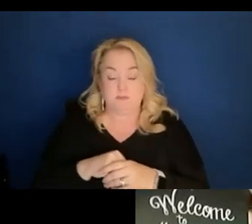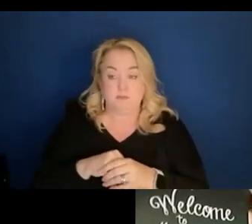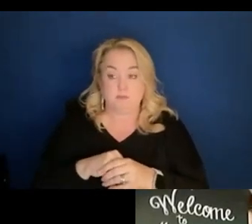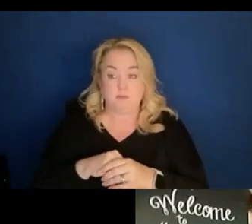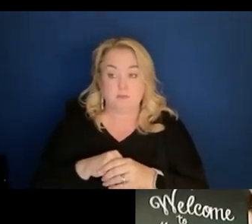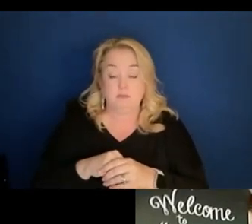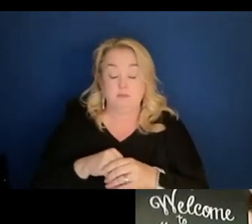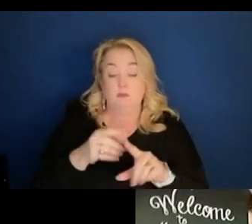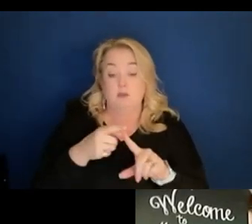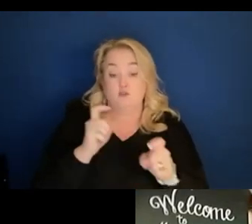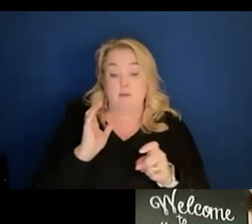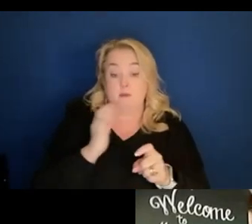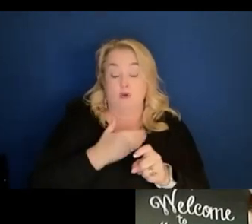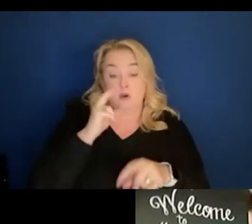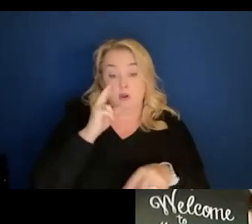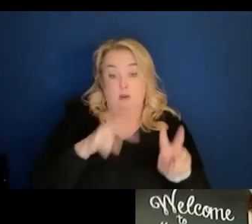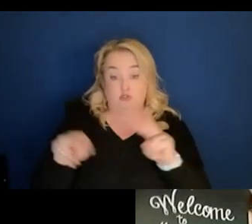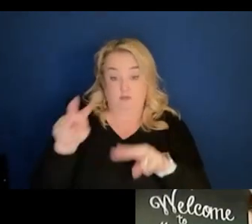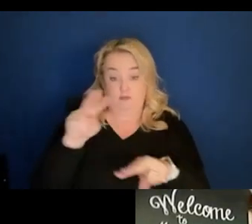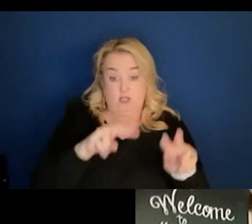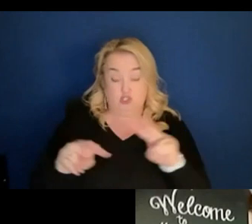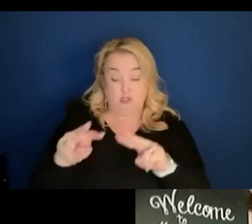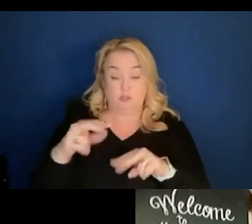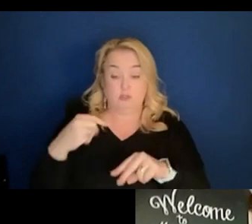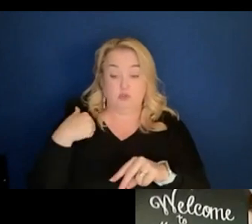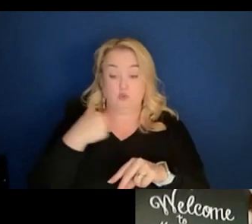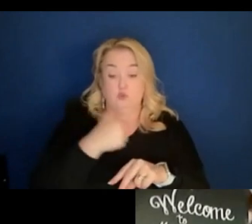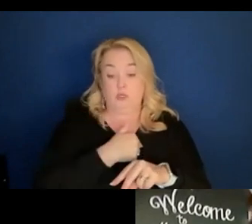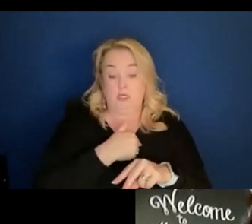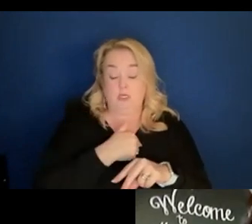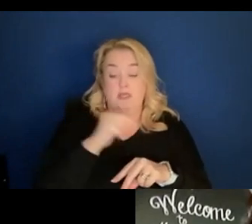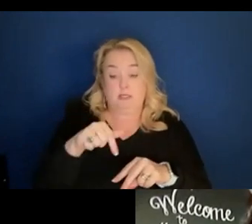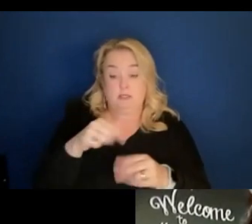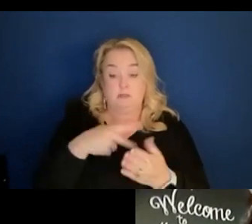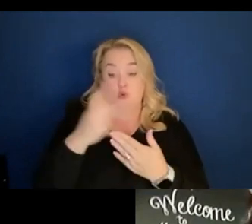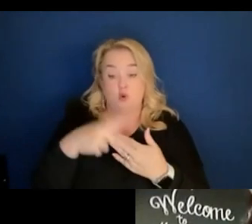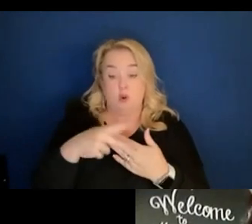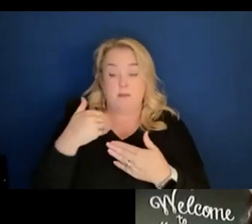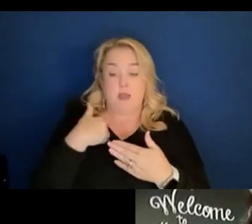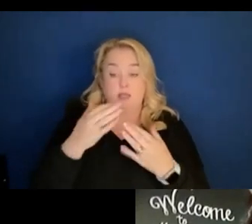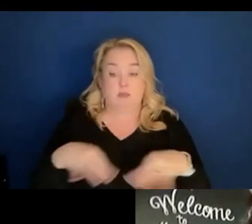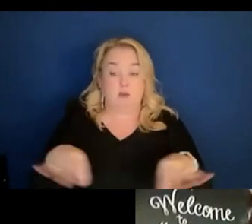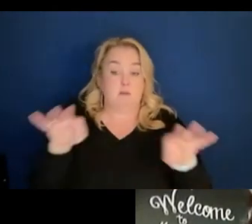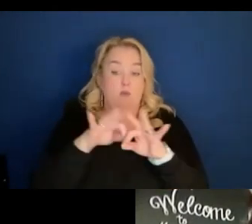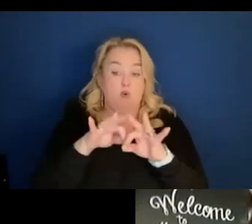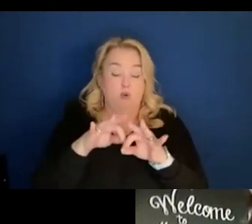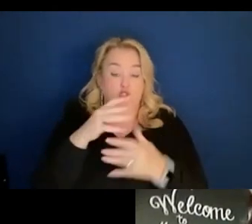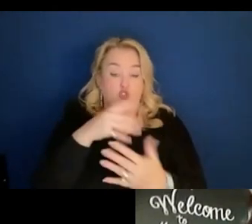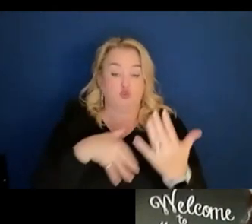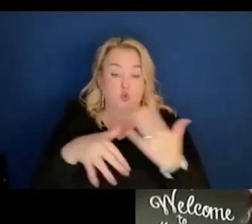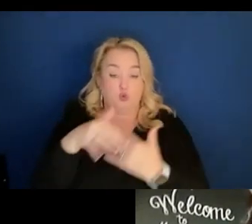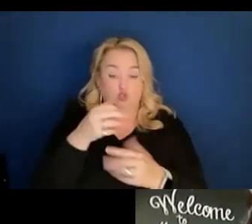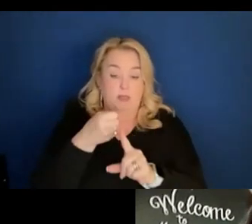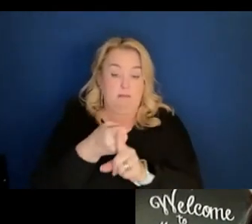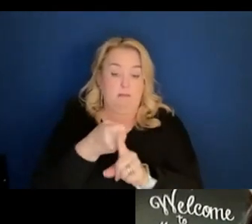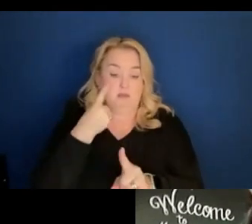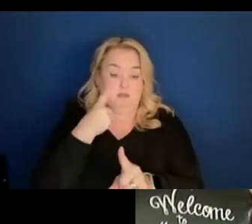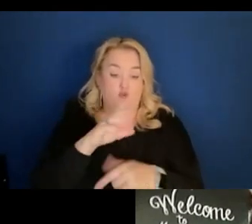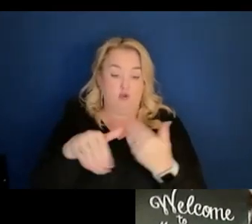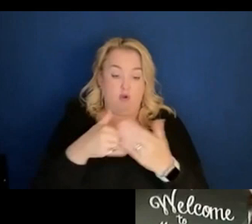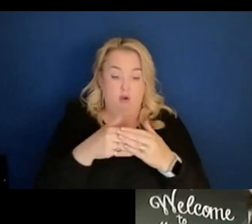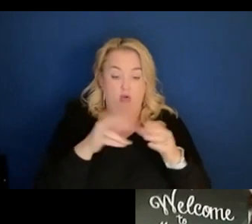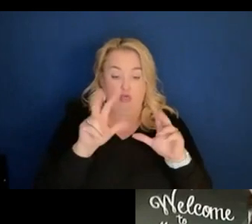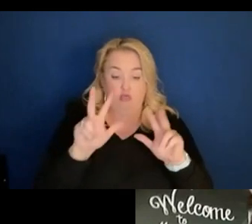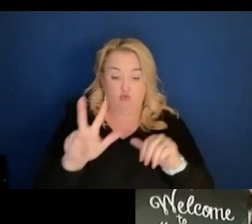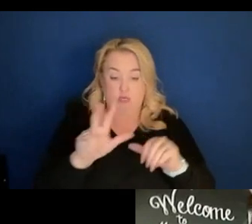Because from our observations, this program has important social impacts on all three of those groups.